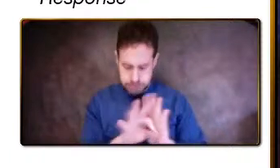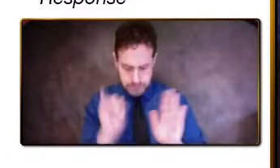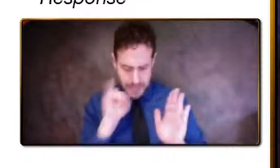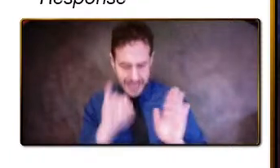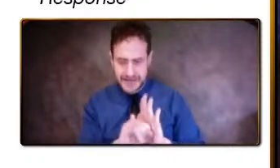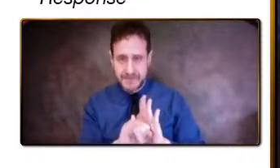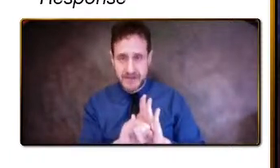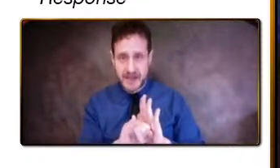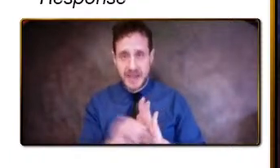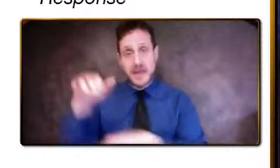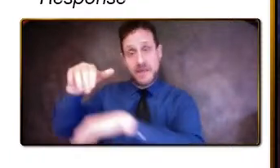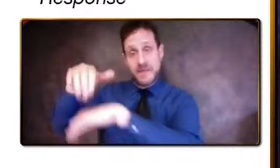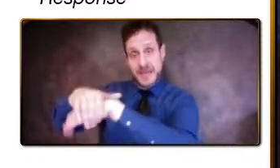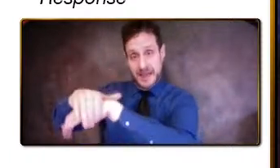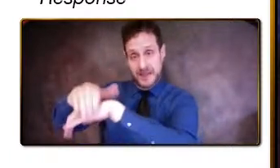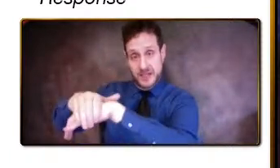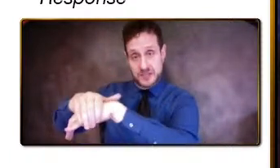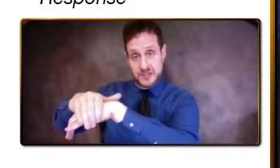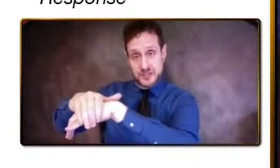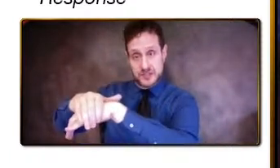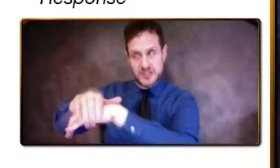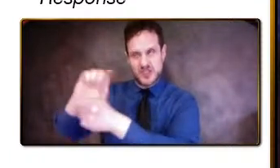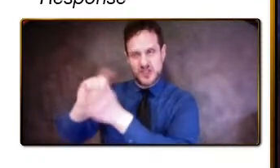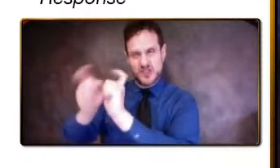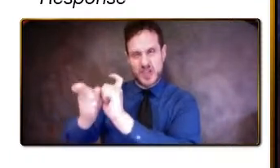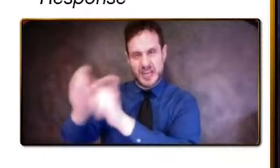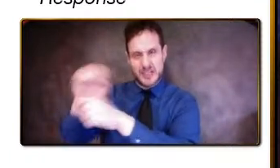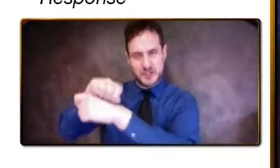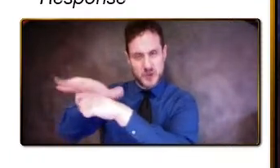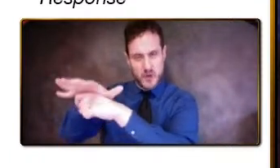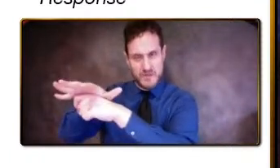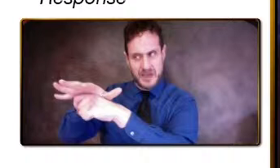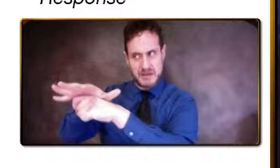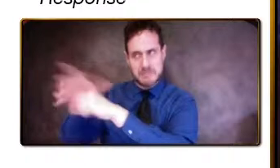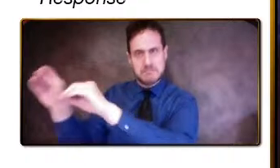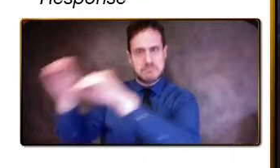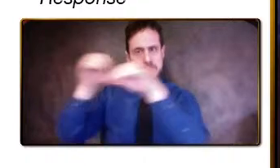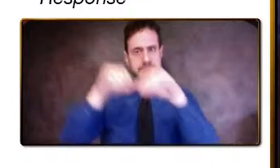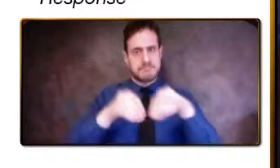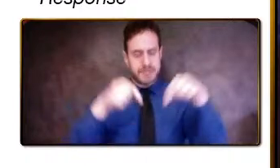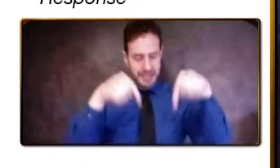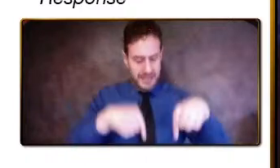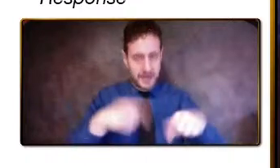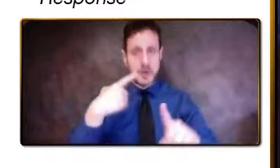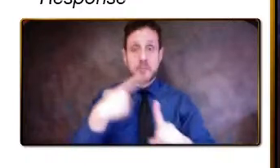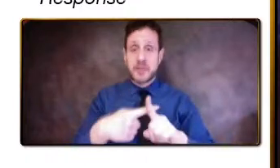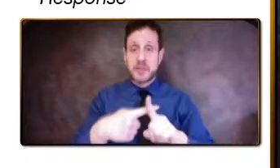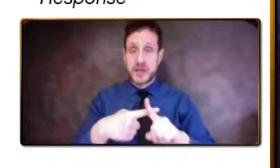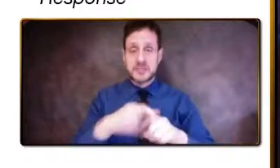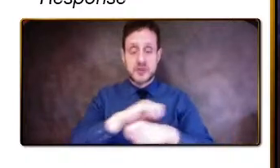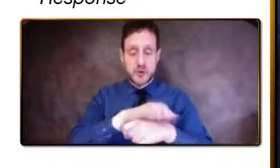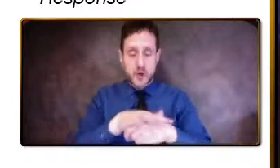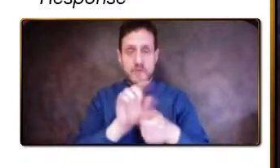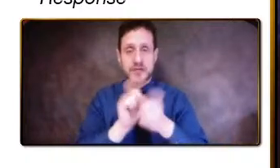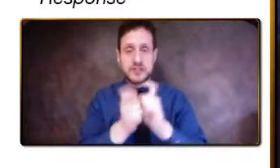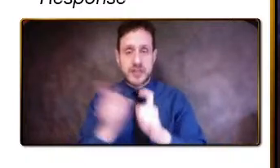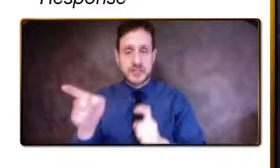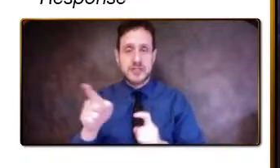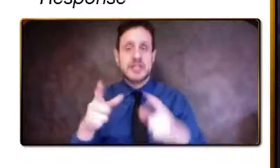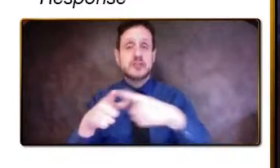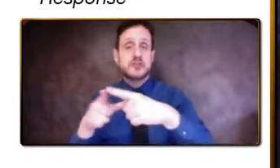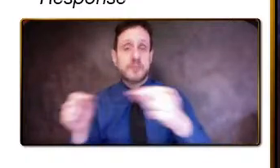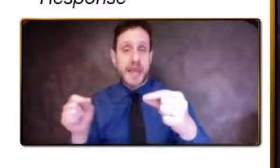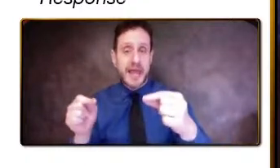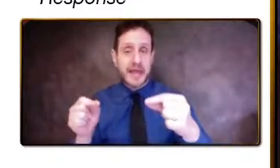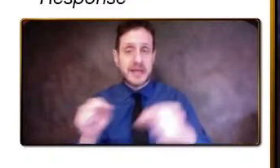British variant. And on top of that, there are new variants from Japan, South Africa, Nigeria, and Brazil that